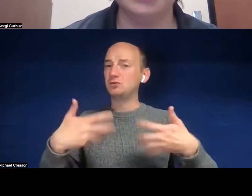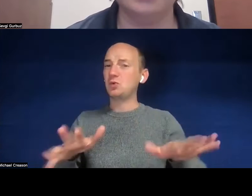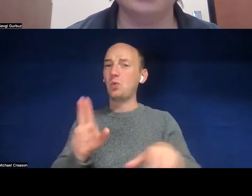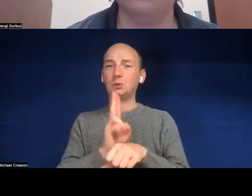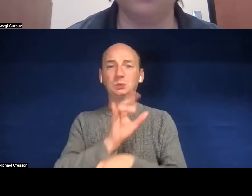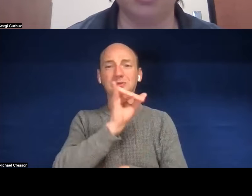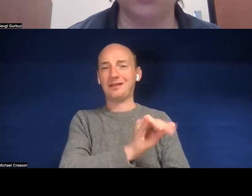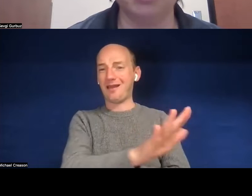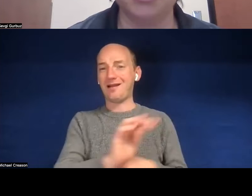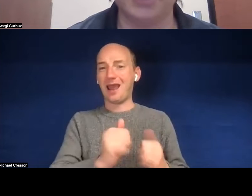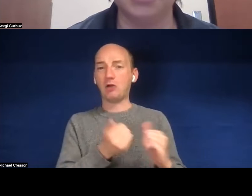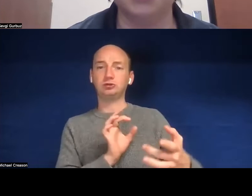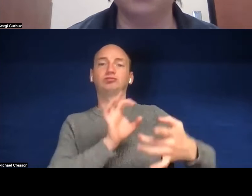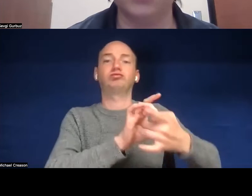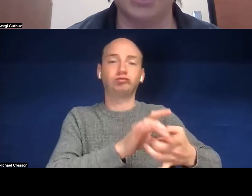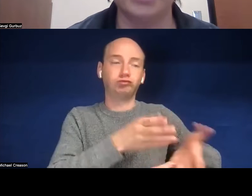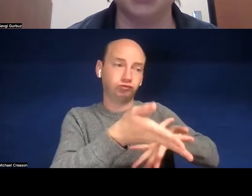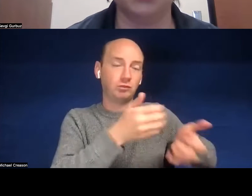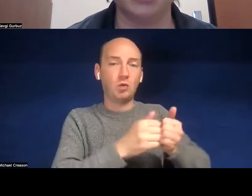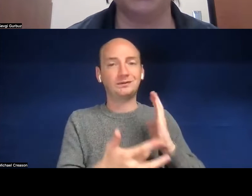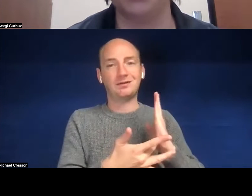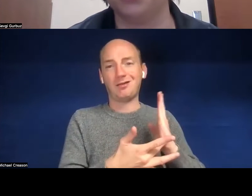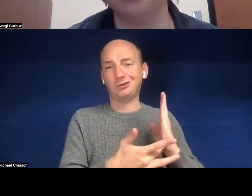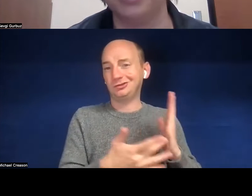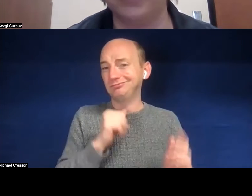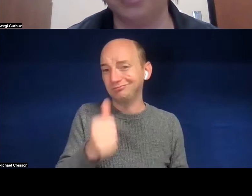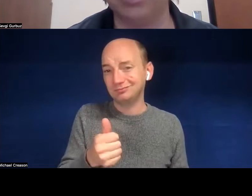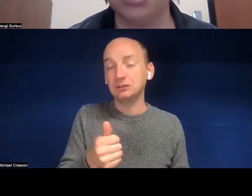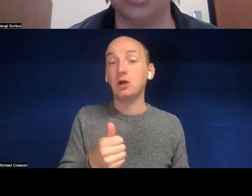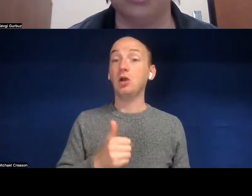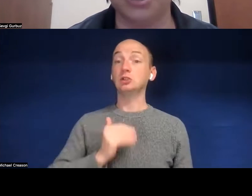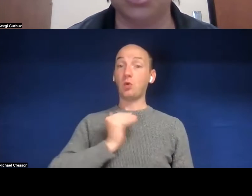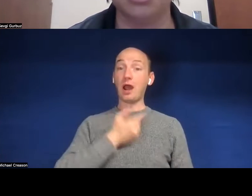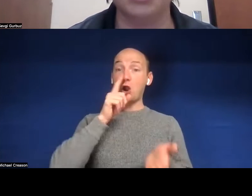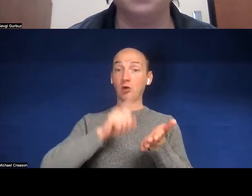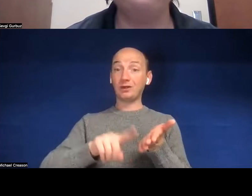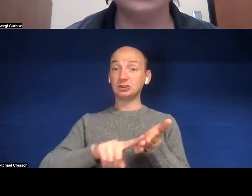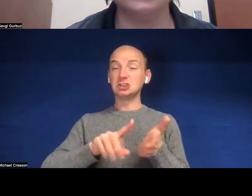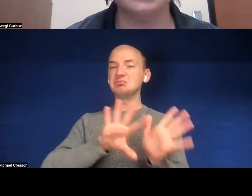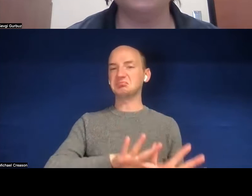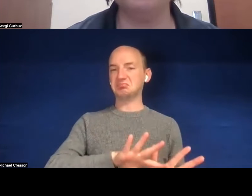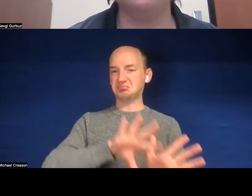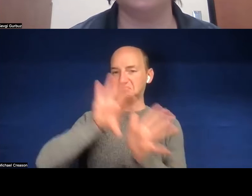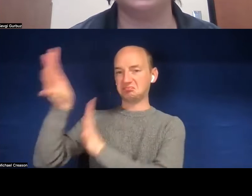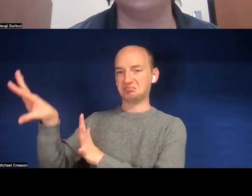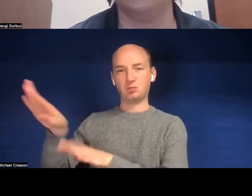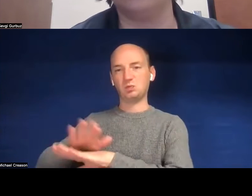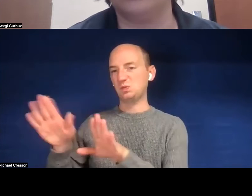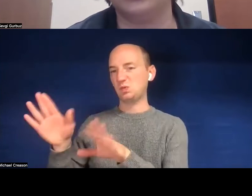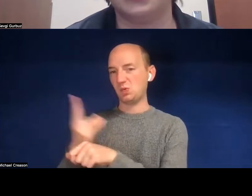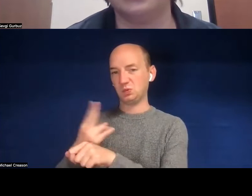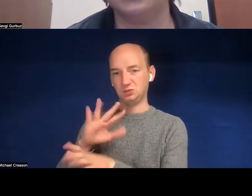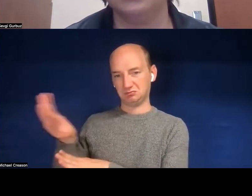of eliminated from our own perspective the idea of trying to incorporate wearables in our research. Instead, we've been focusing